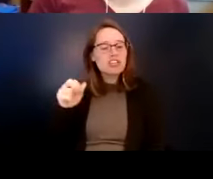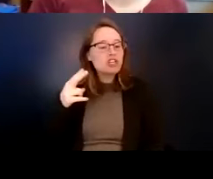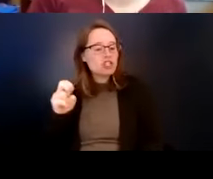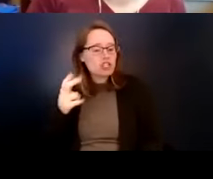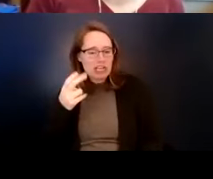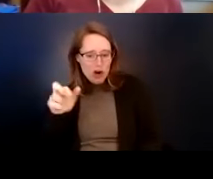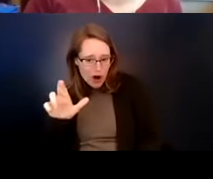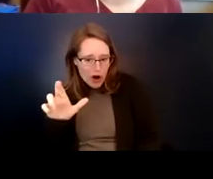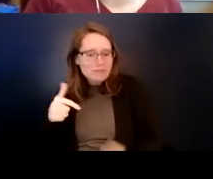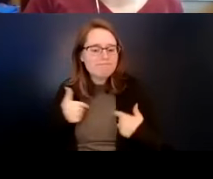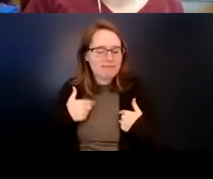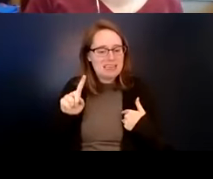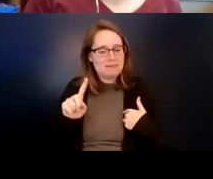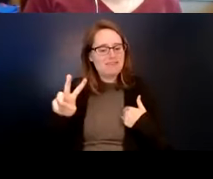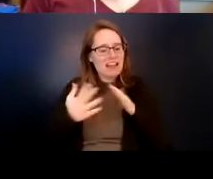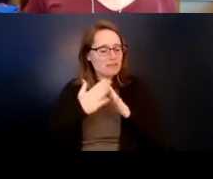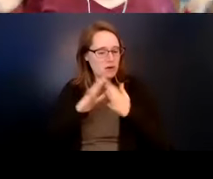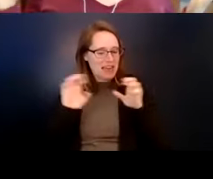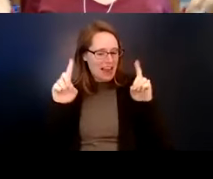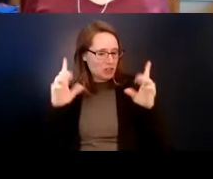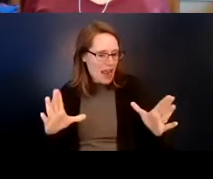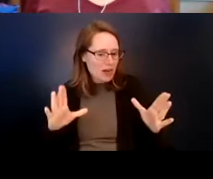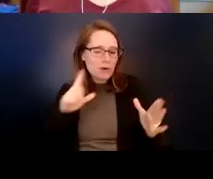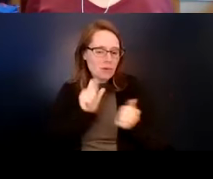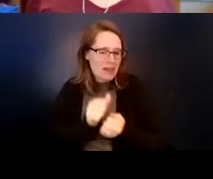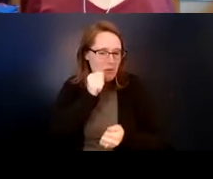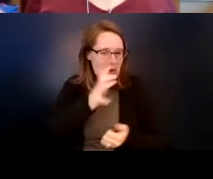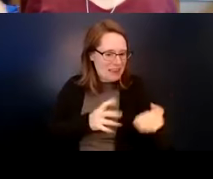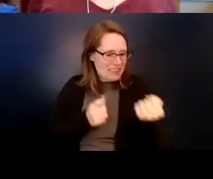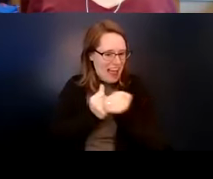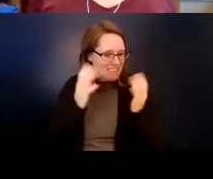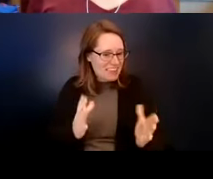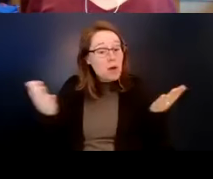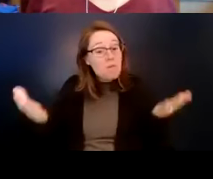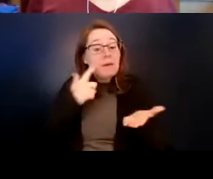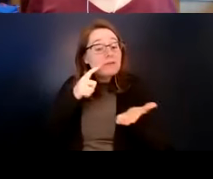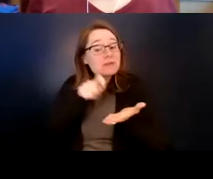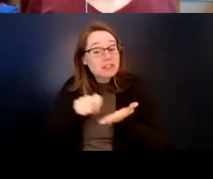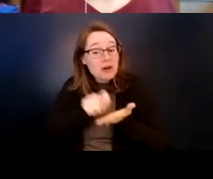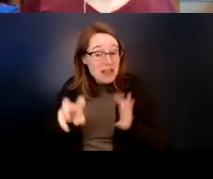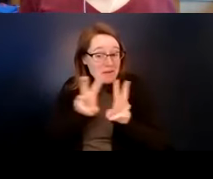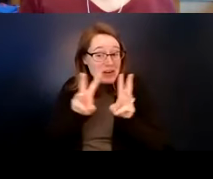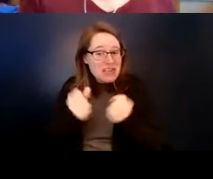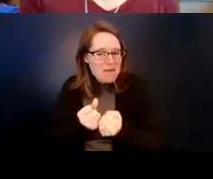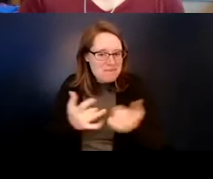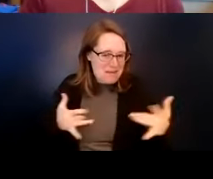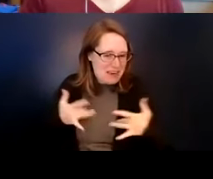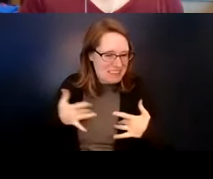violence community educator at Women's Advocates. Welcome to our journaling workshop. I'm really excited to have you all here this